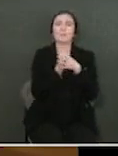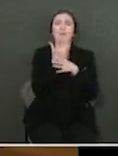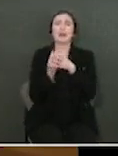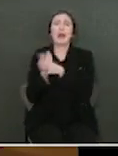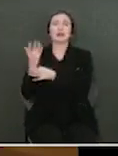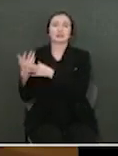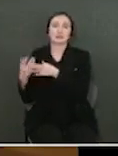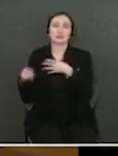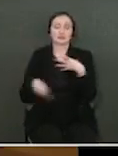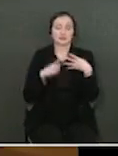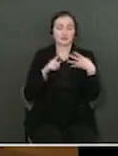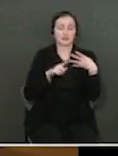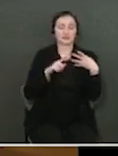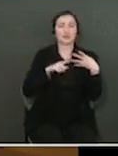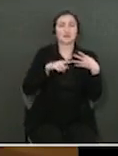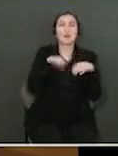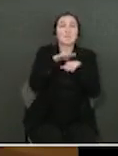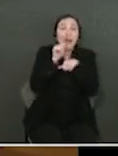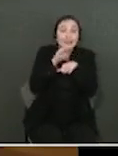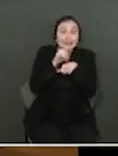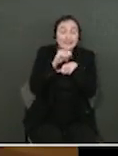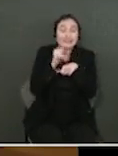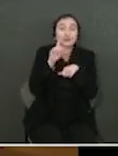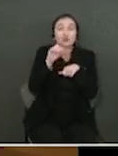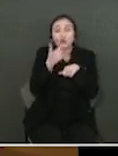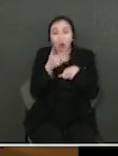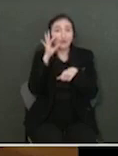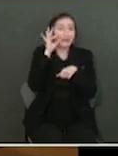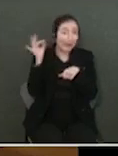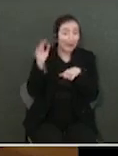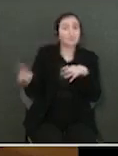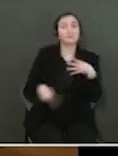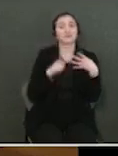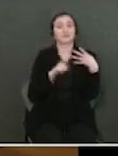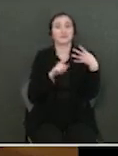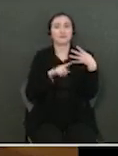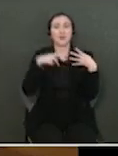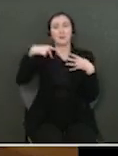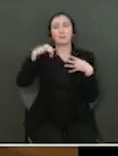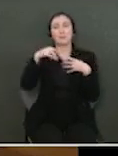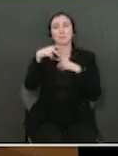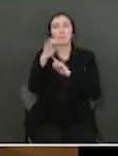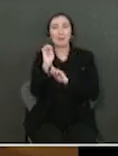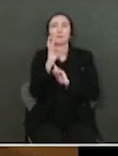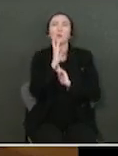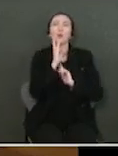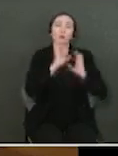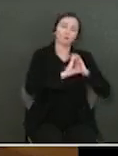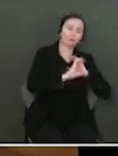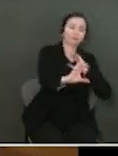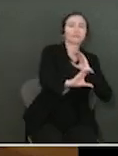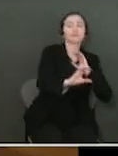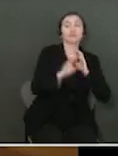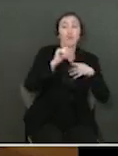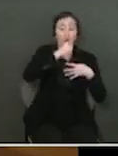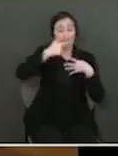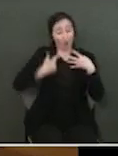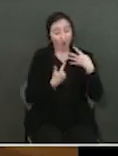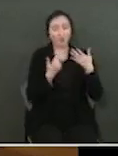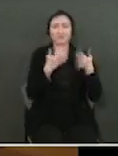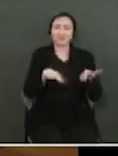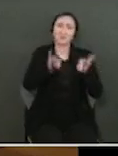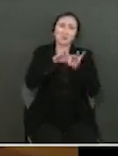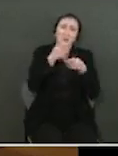layers. Check on elderly family members or neighbors. Make sure you bring your pets inside to keep them safe and